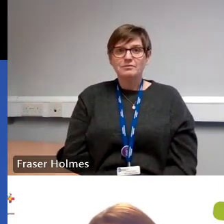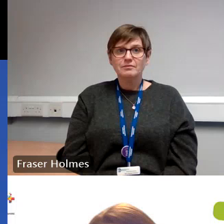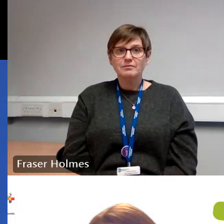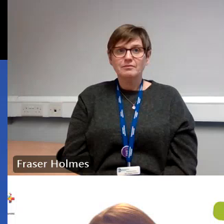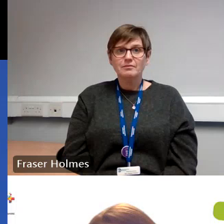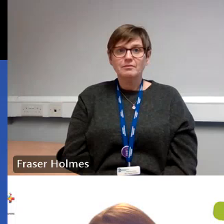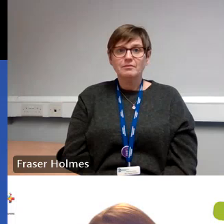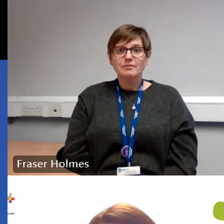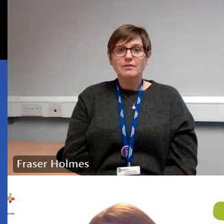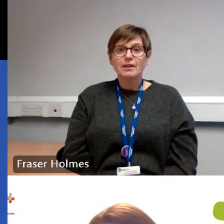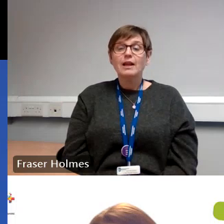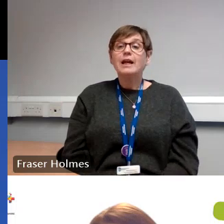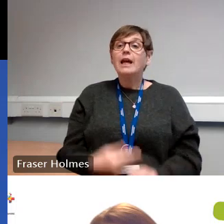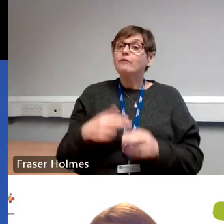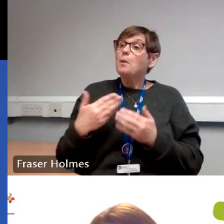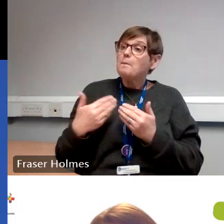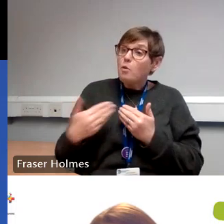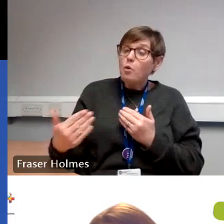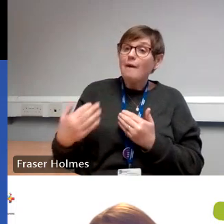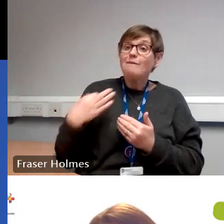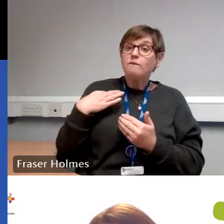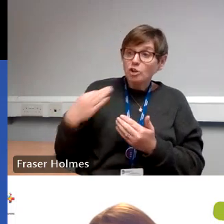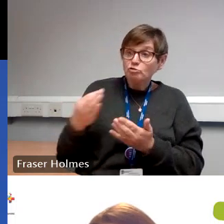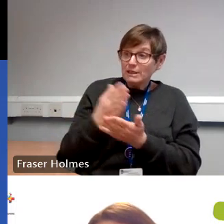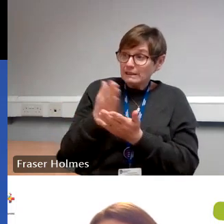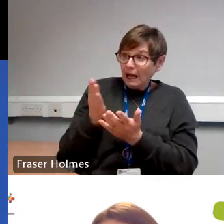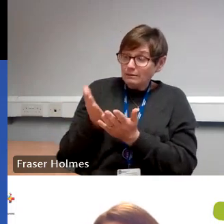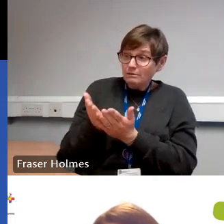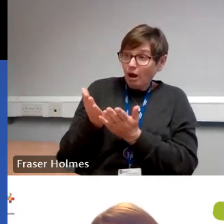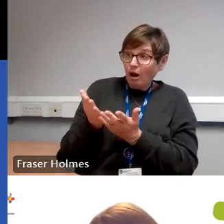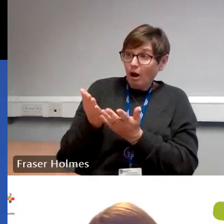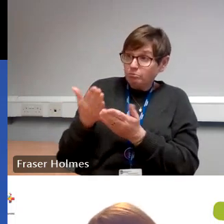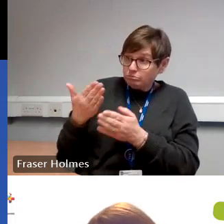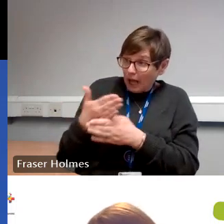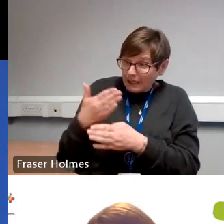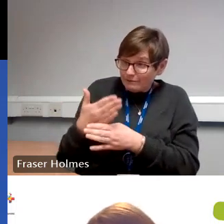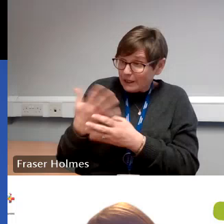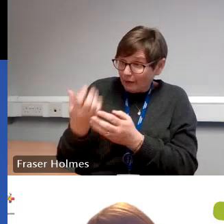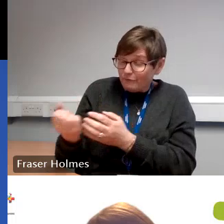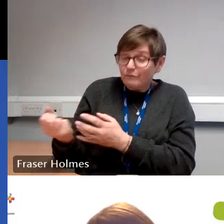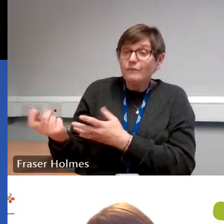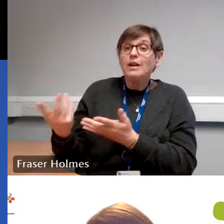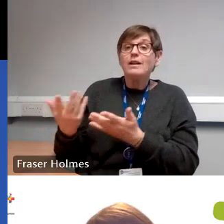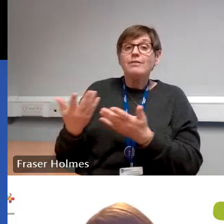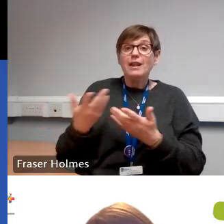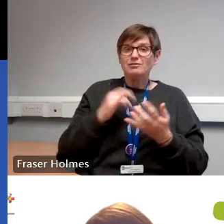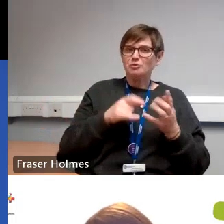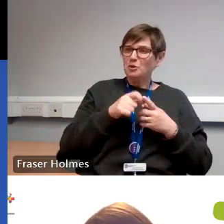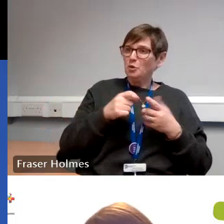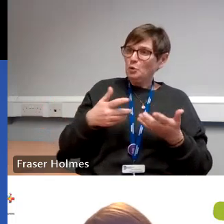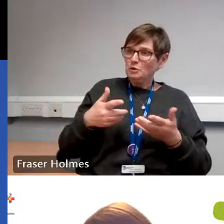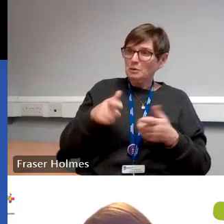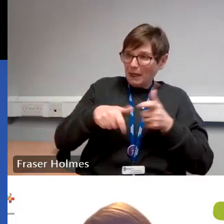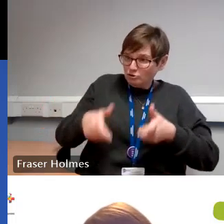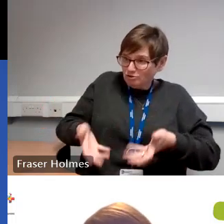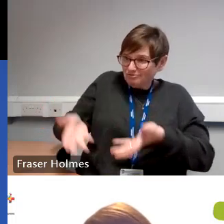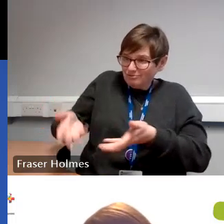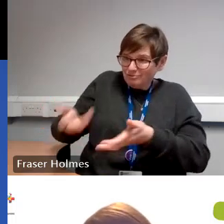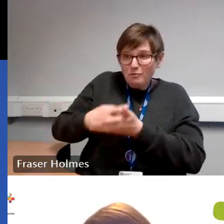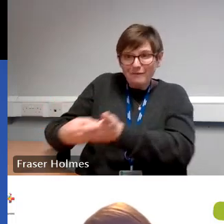If you had more voluntary sector activity, maybe social prescribers would be able to move patients on more quickly.